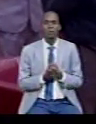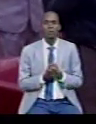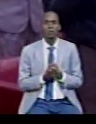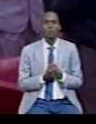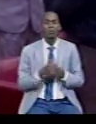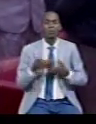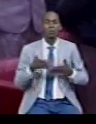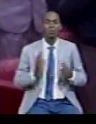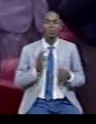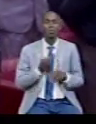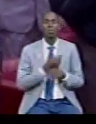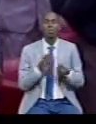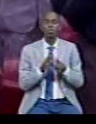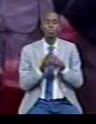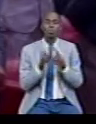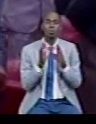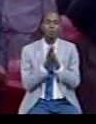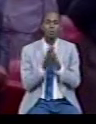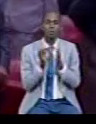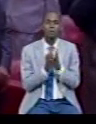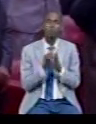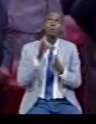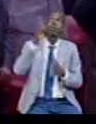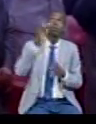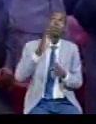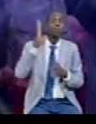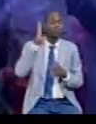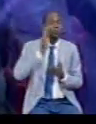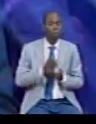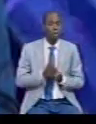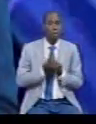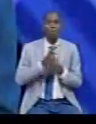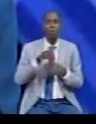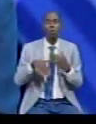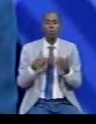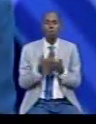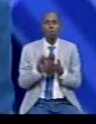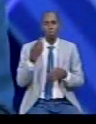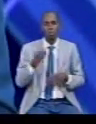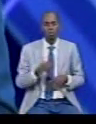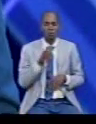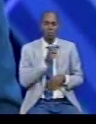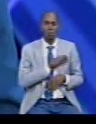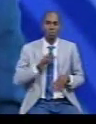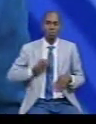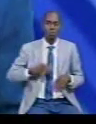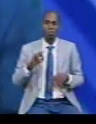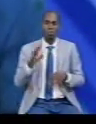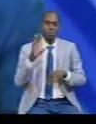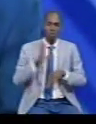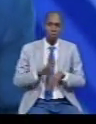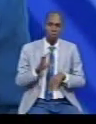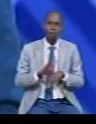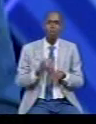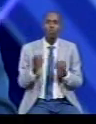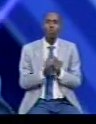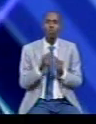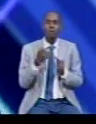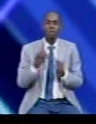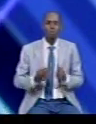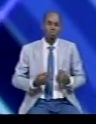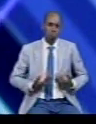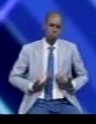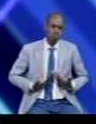Let us also pray that God will make all the members of the church persuasive representative, not just